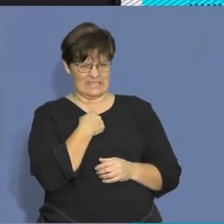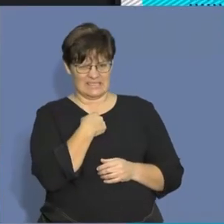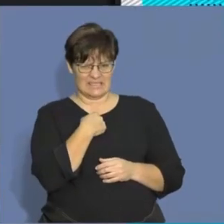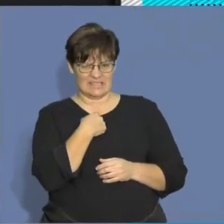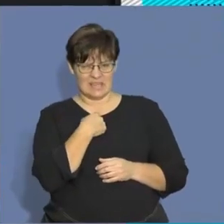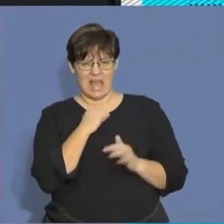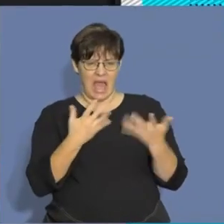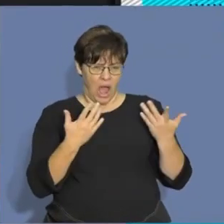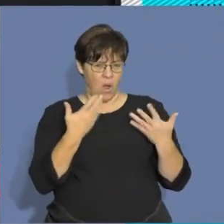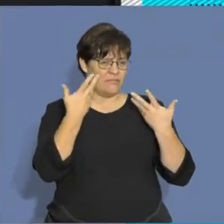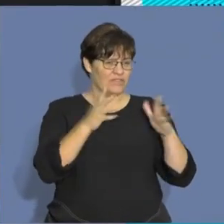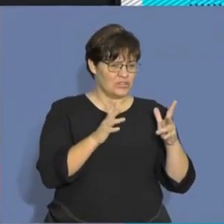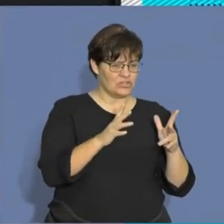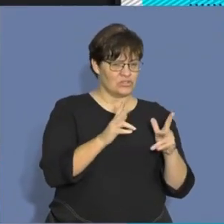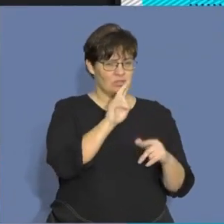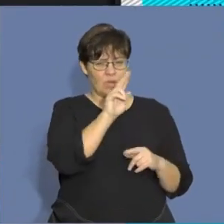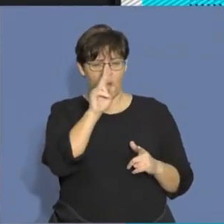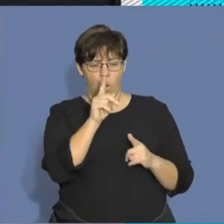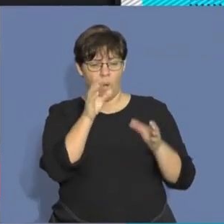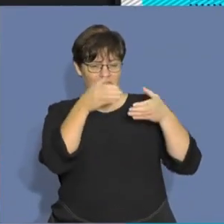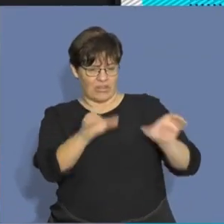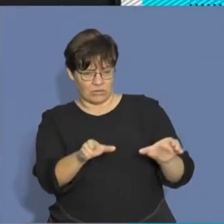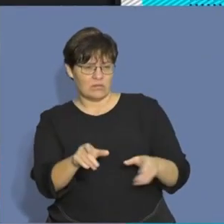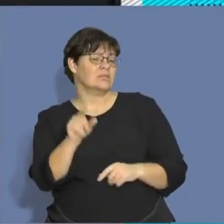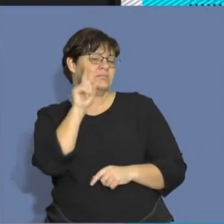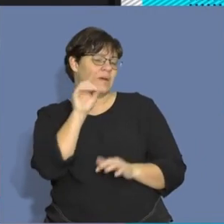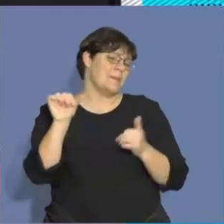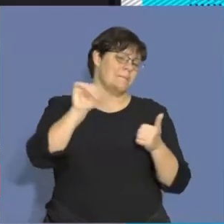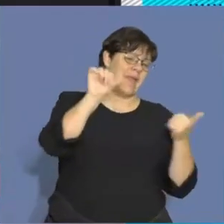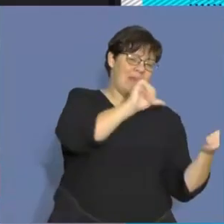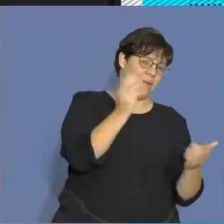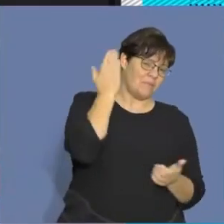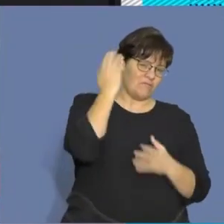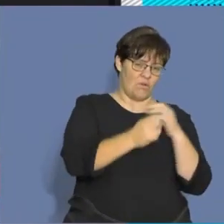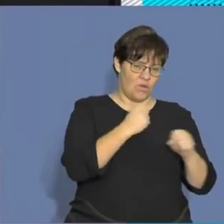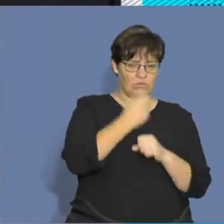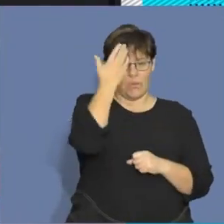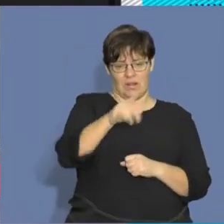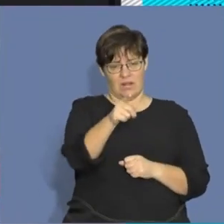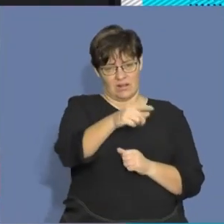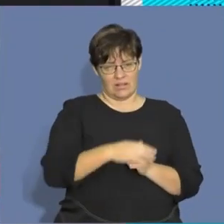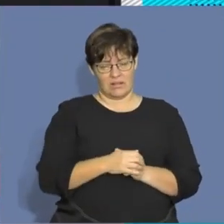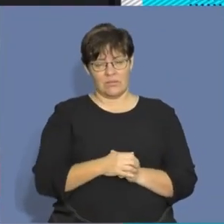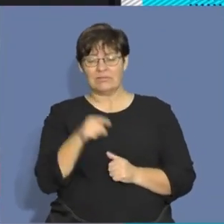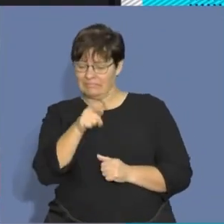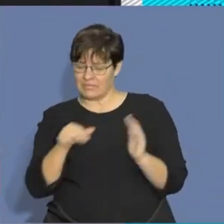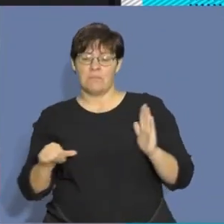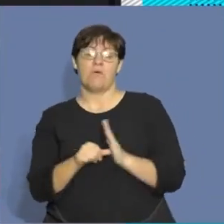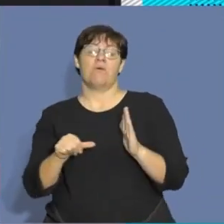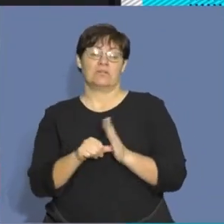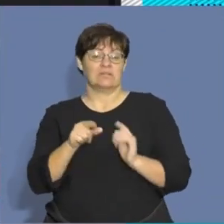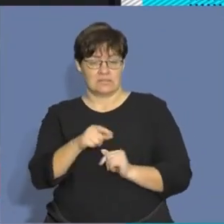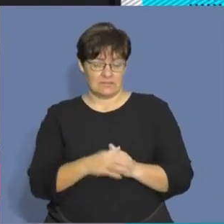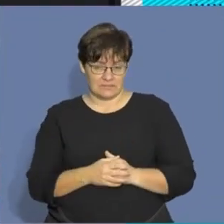the completing the square or the factorizing, go check back on your notes, make sure that you know that, because that's incredibly important for